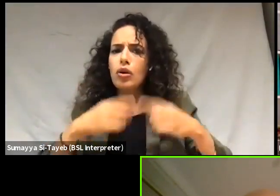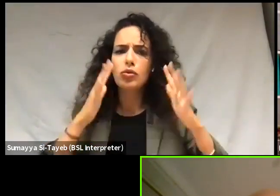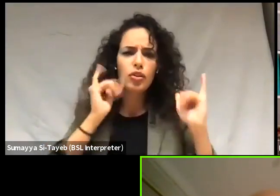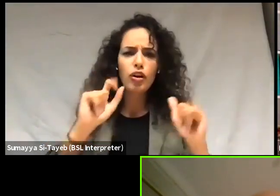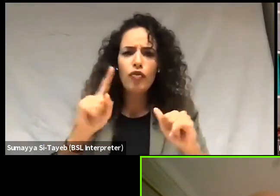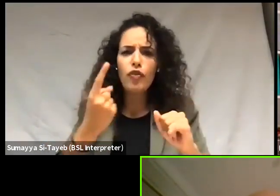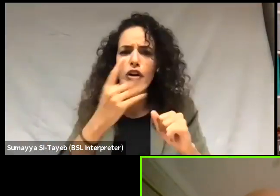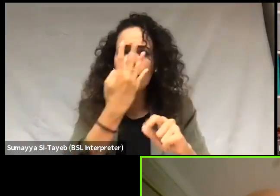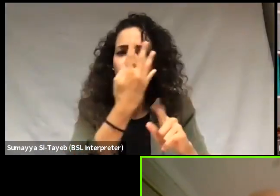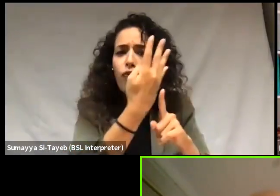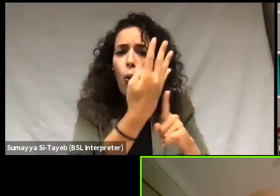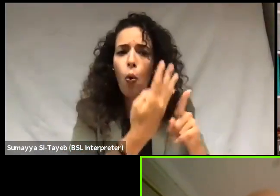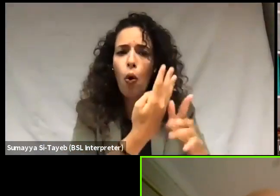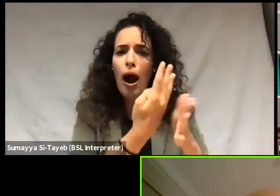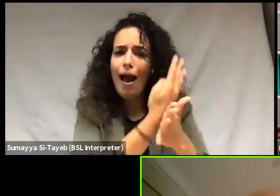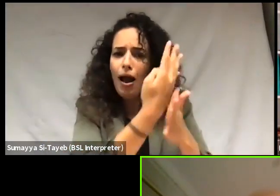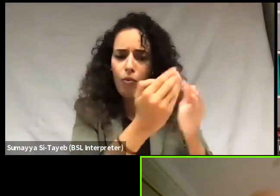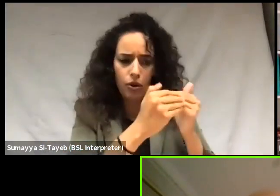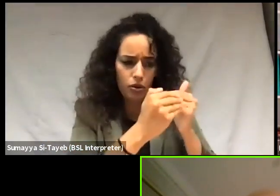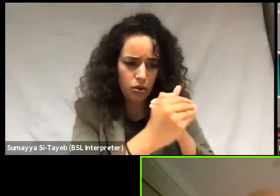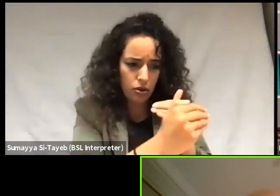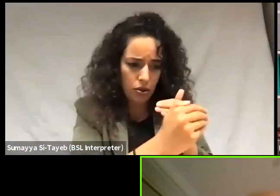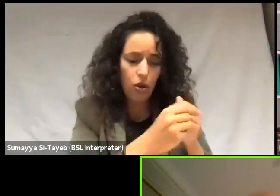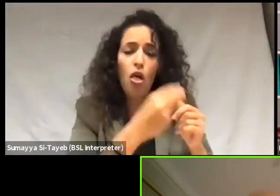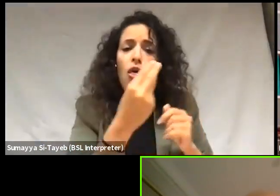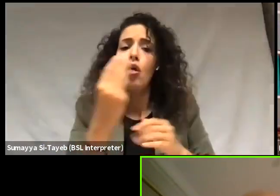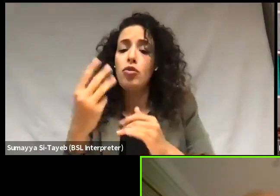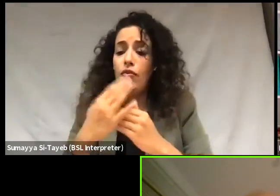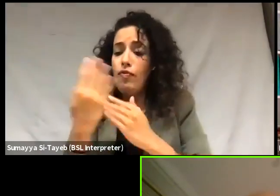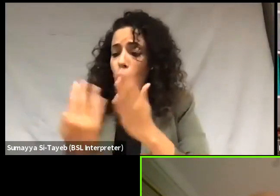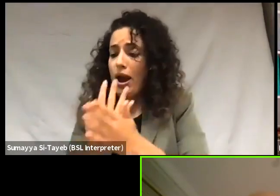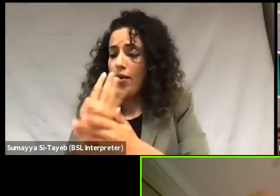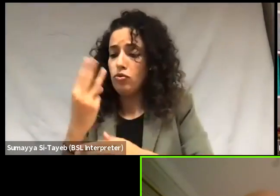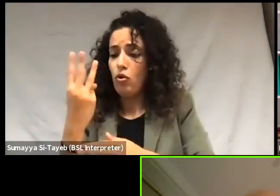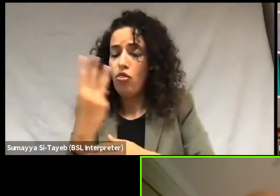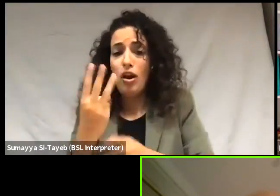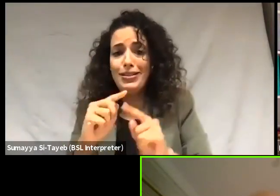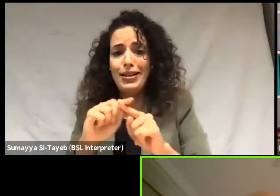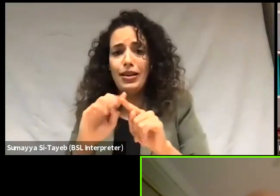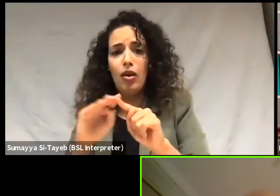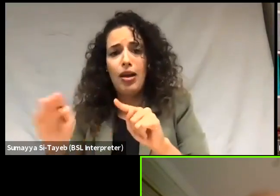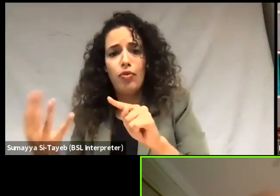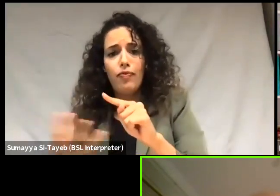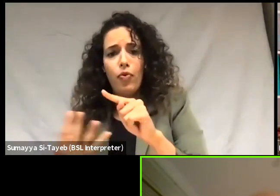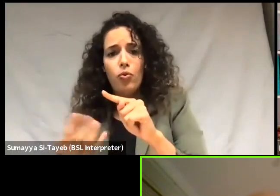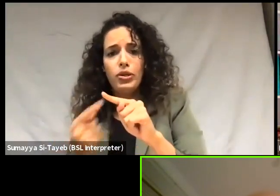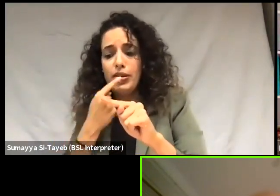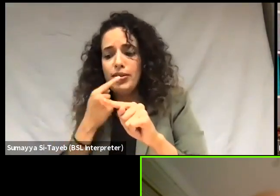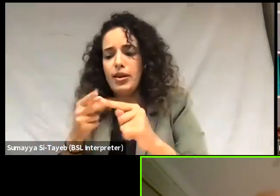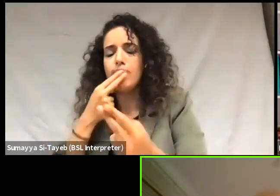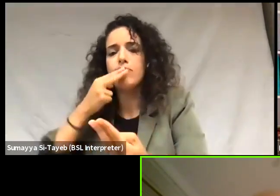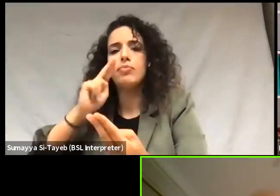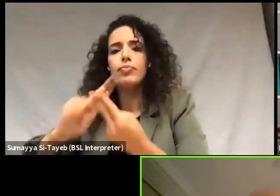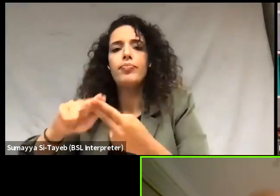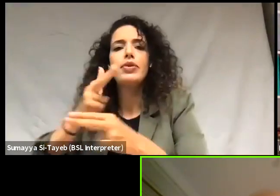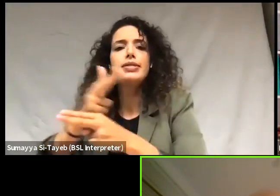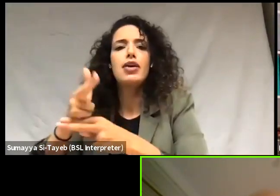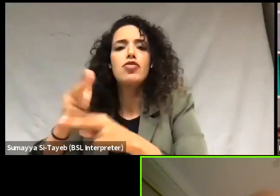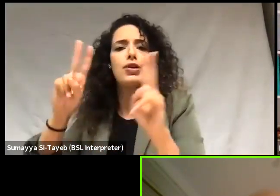and 14 out of 14 news reports on Melbourne described the perpetrator as a terrorist. Again, fine.